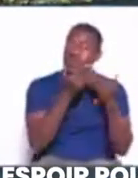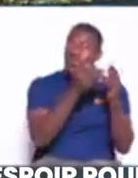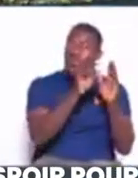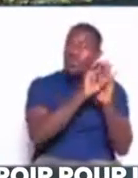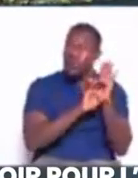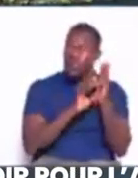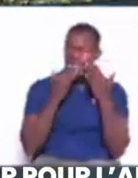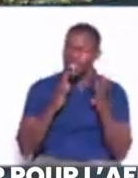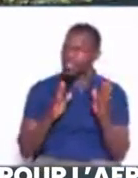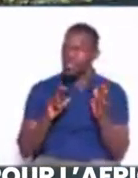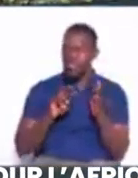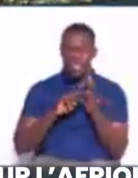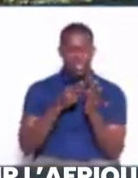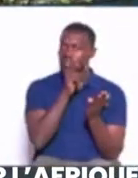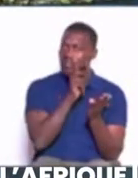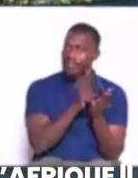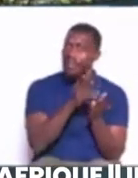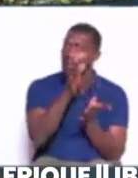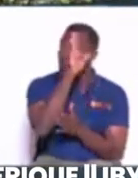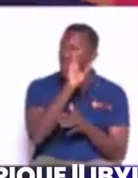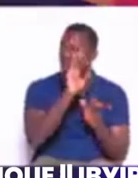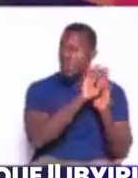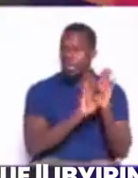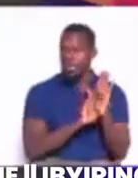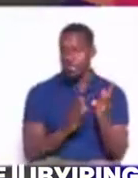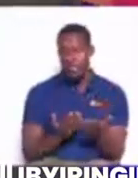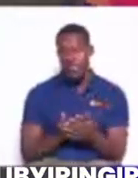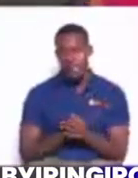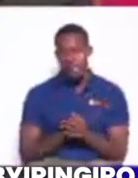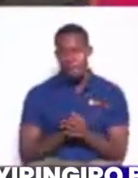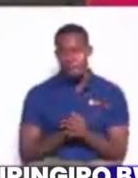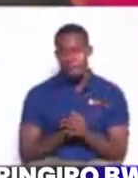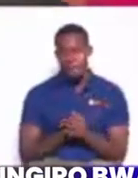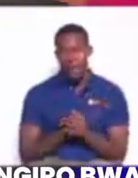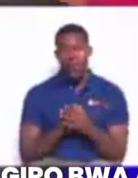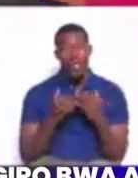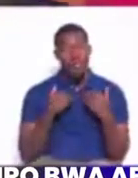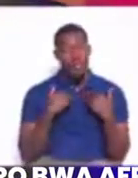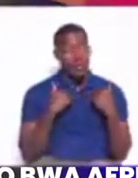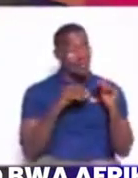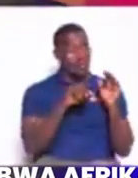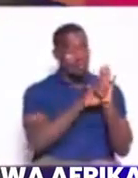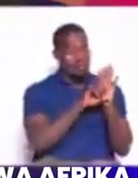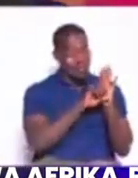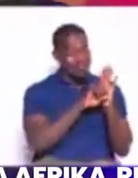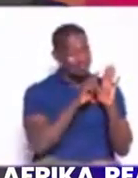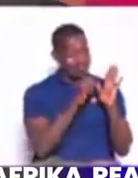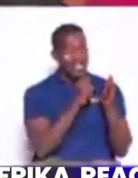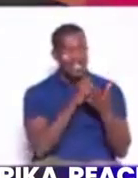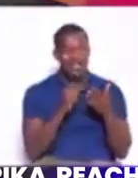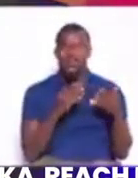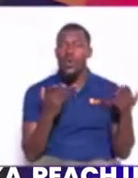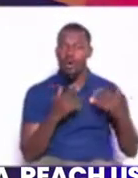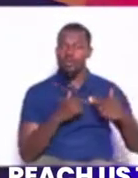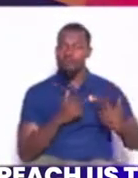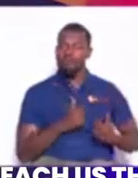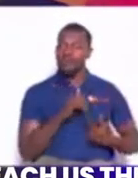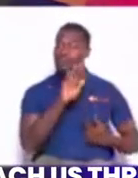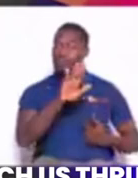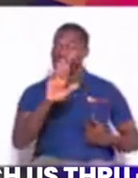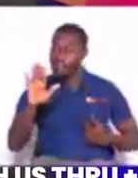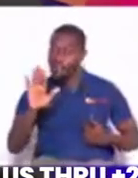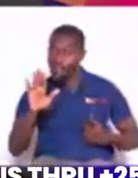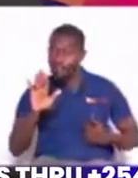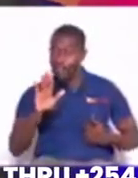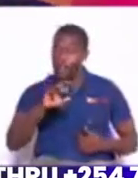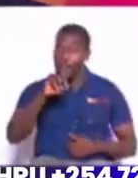people who have the law written in their hearts and who have the law written in their minds. They know what God wants them to do,